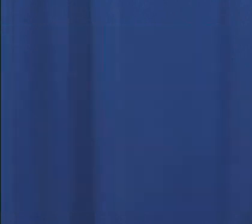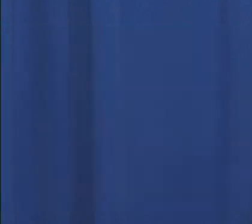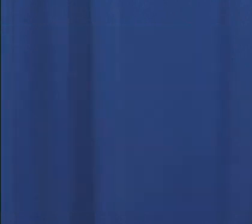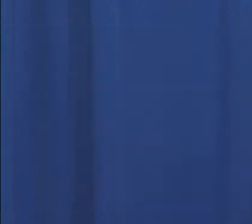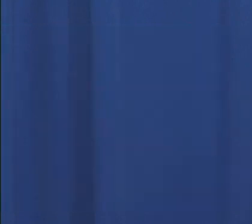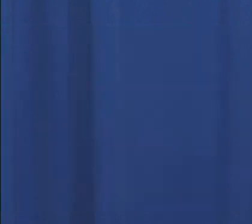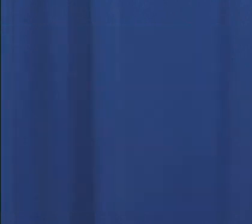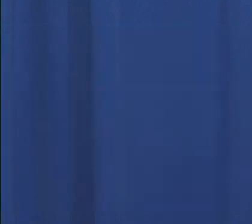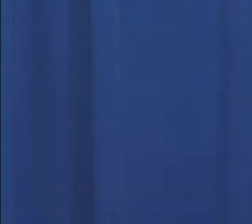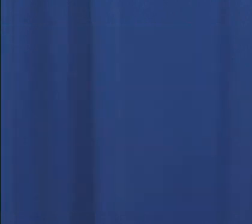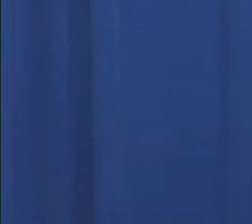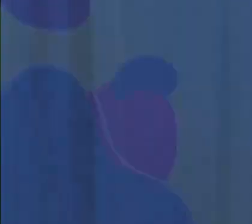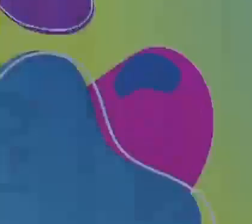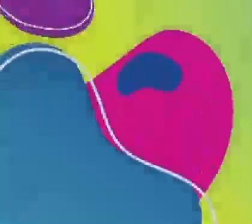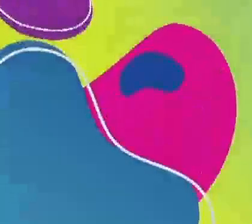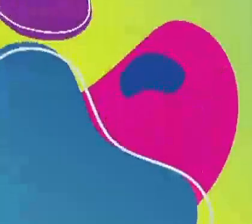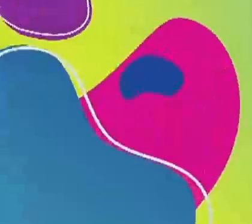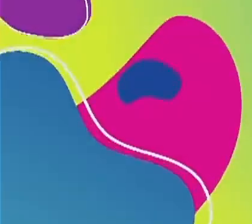us. We return with more.